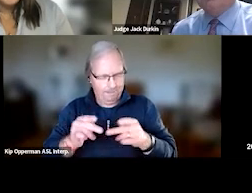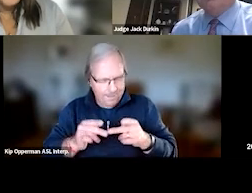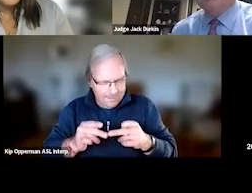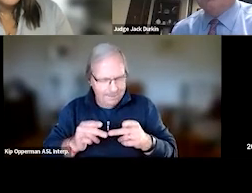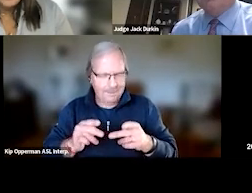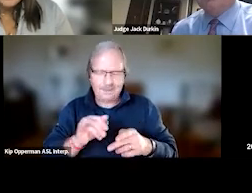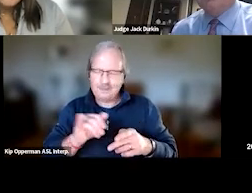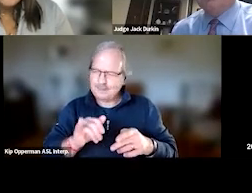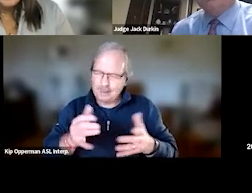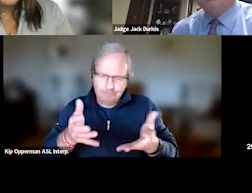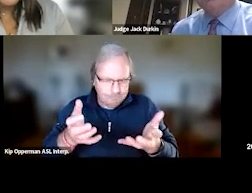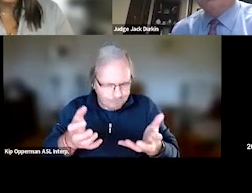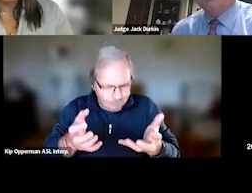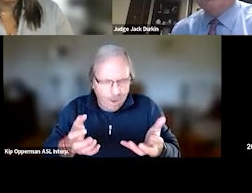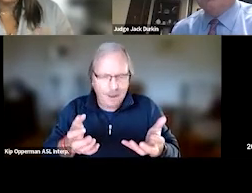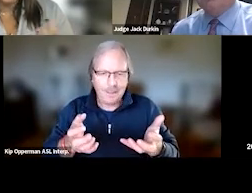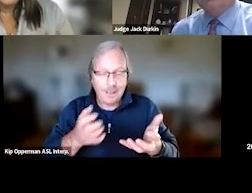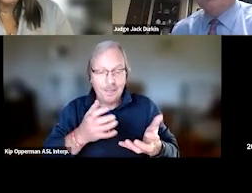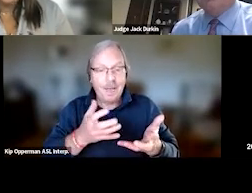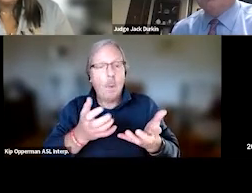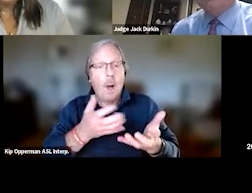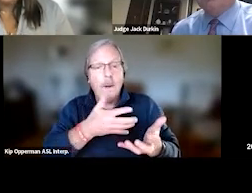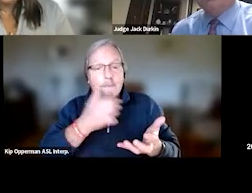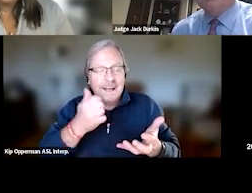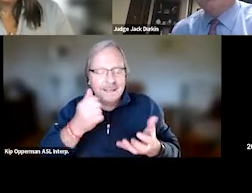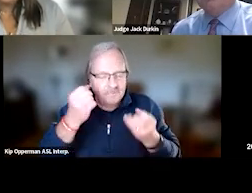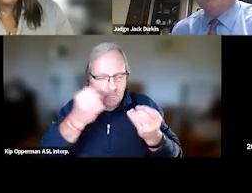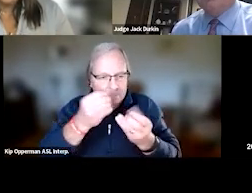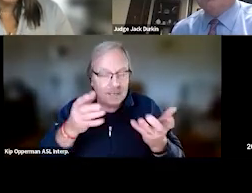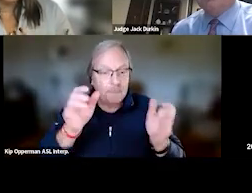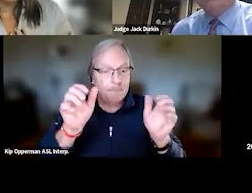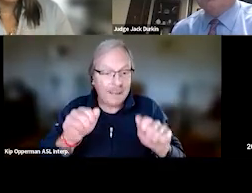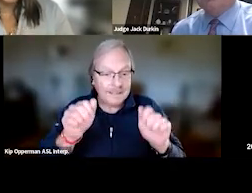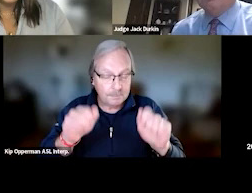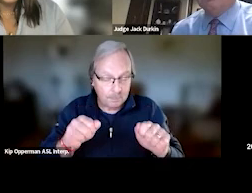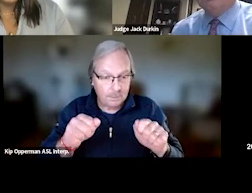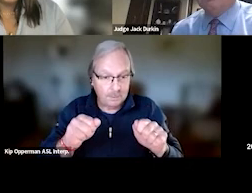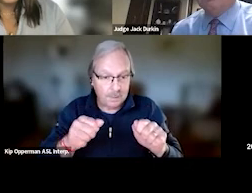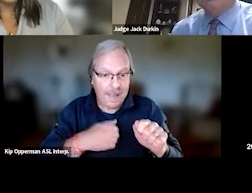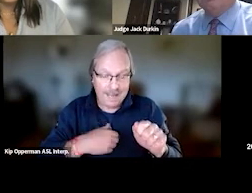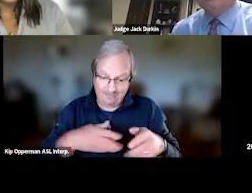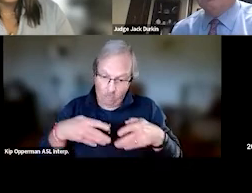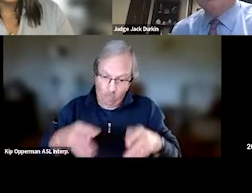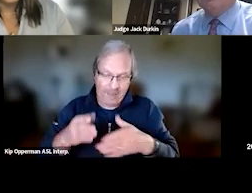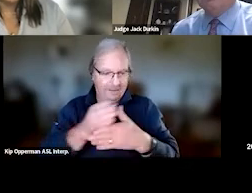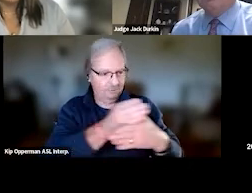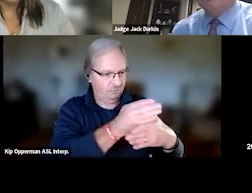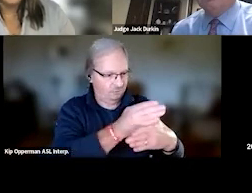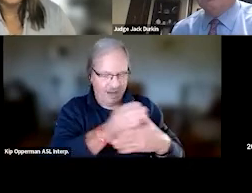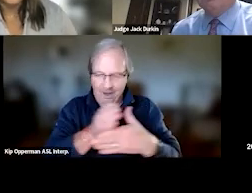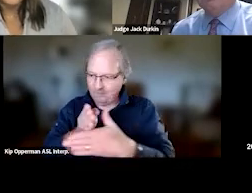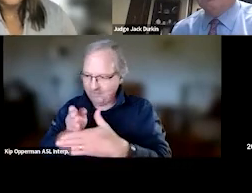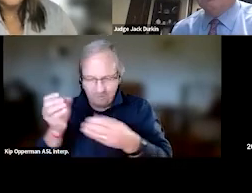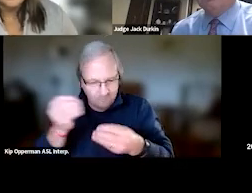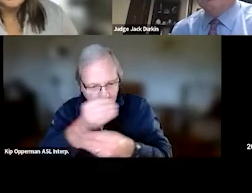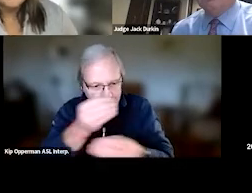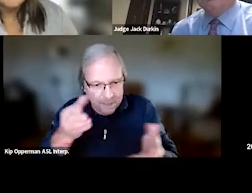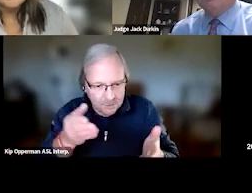to be able to have the best information possible and to have a mechanism for sharing information and to be able to